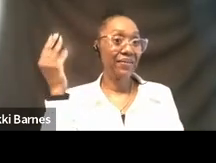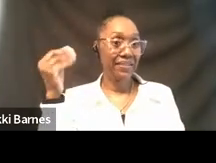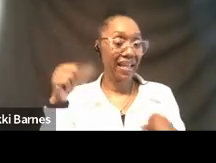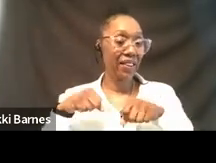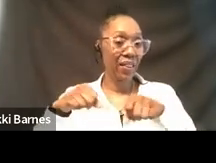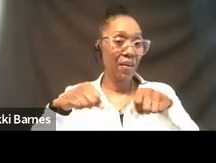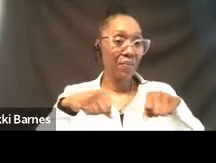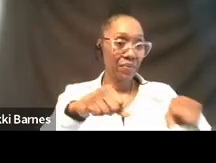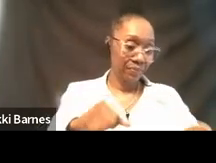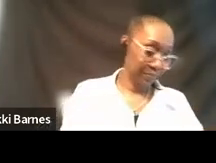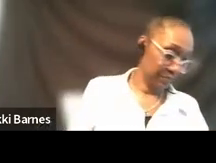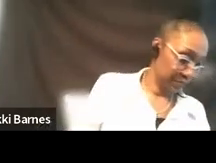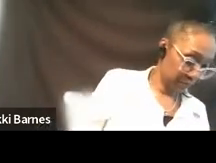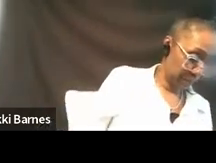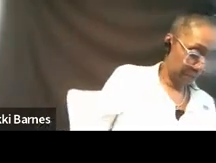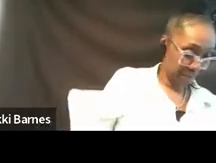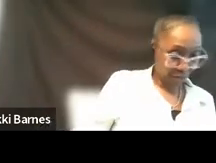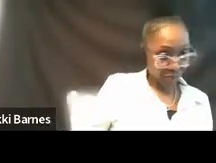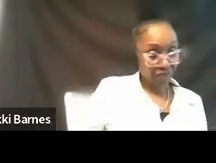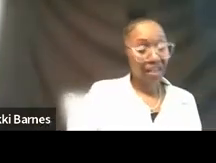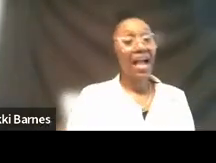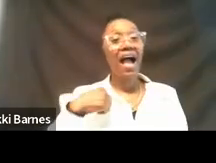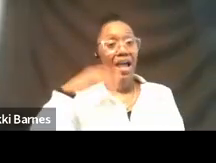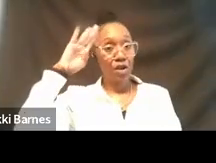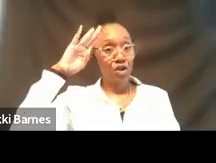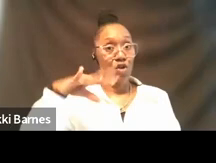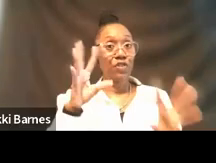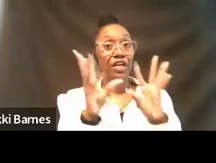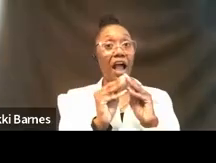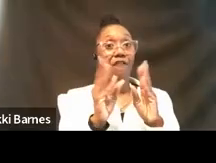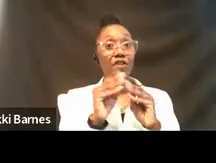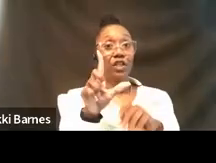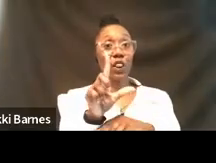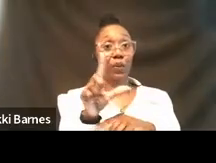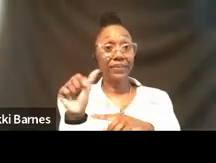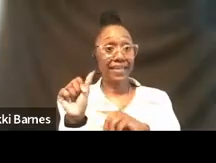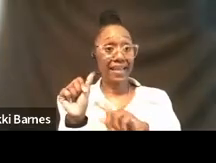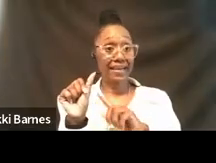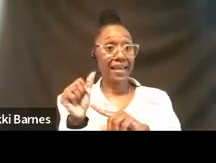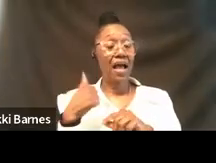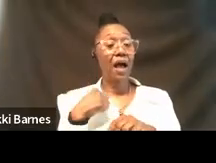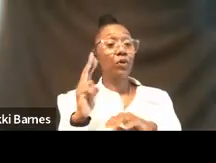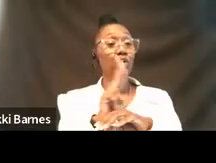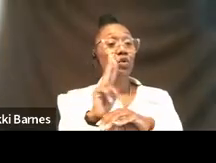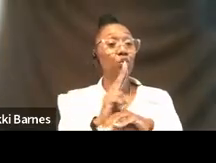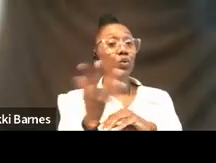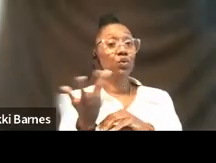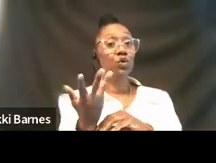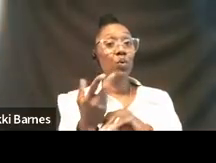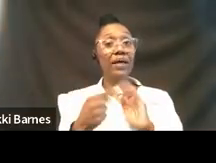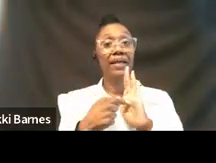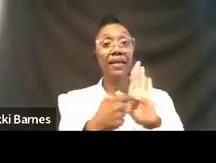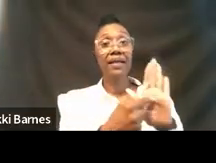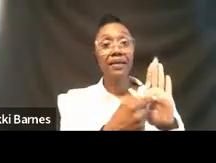so even though I know the conference is in Louisiana, what I'm gonna use for the basis of